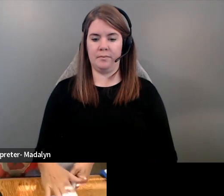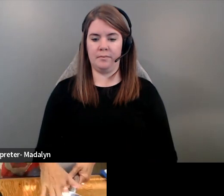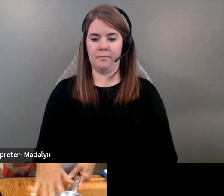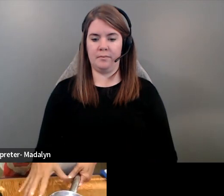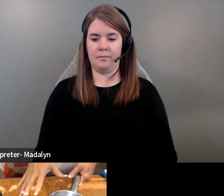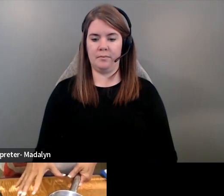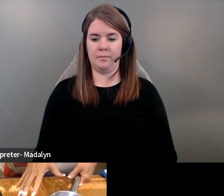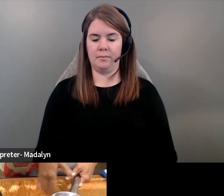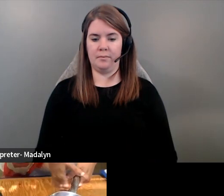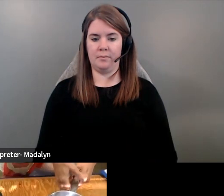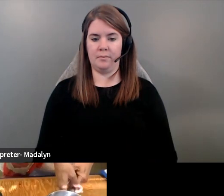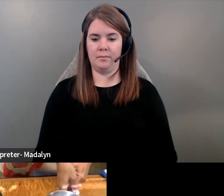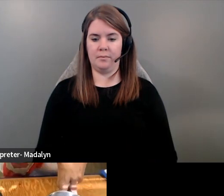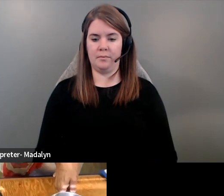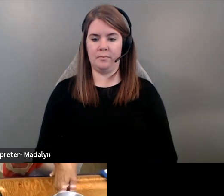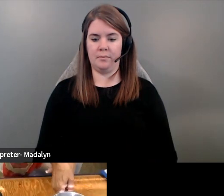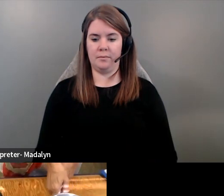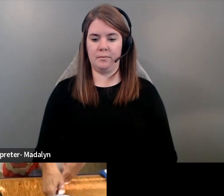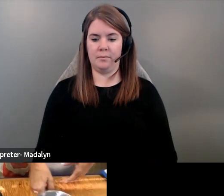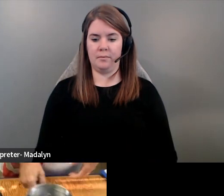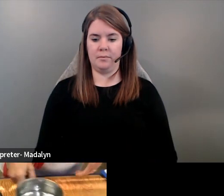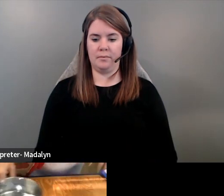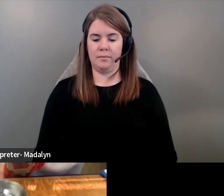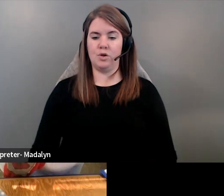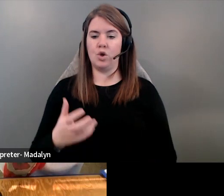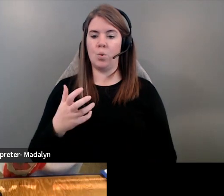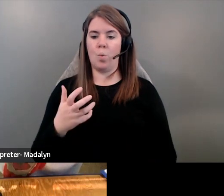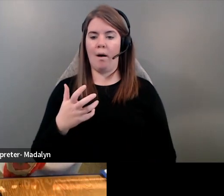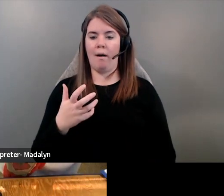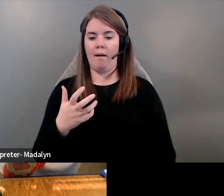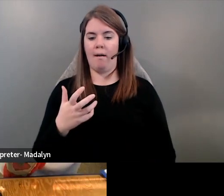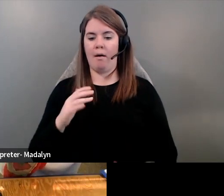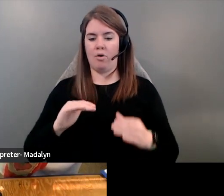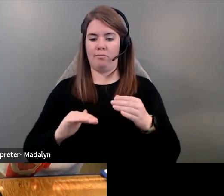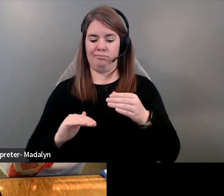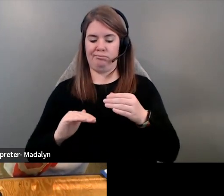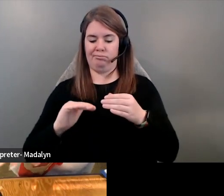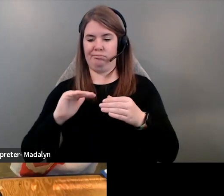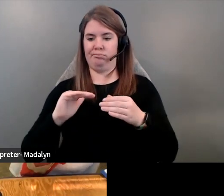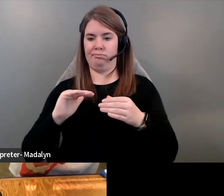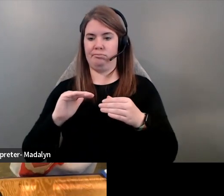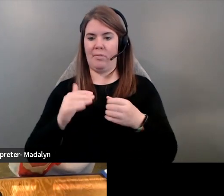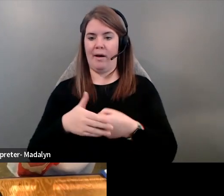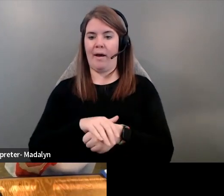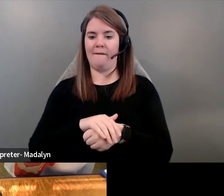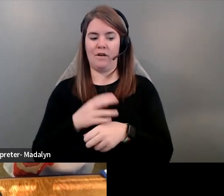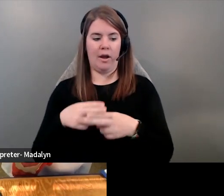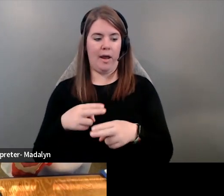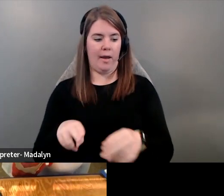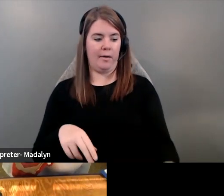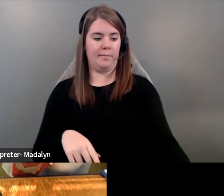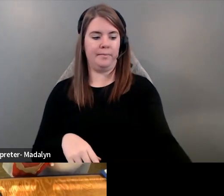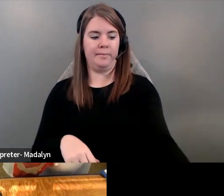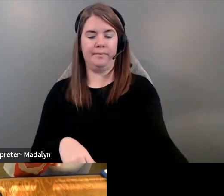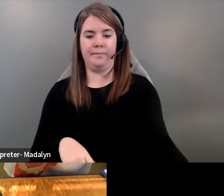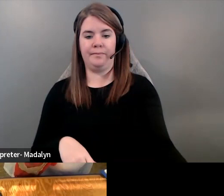We've got a little bit of the egg sticking out, but that's okay. And I'm going to boil those, bring them to a boil. And then once it's boiling, turn